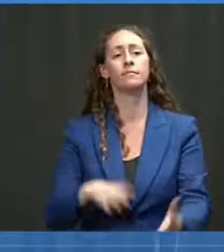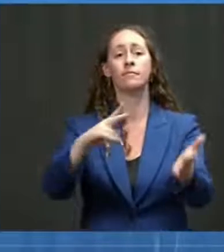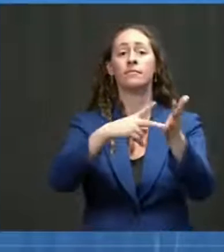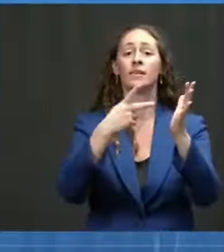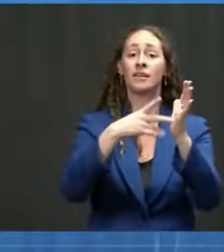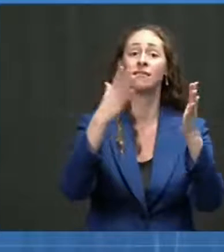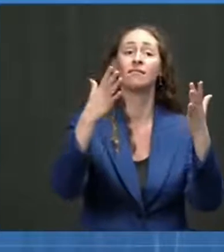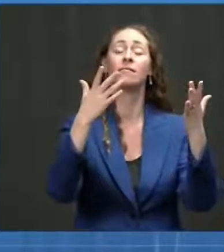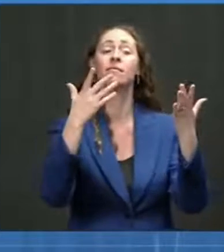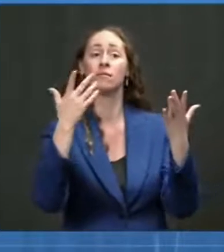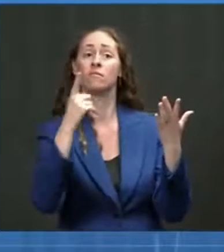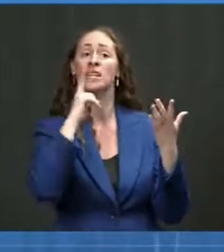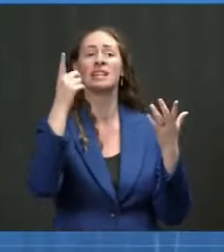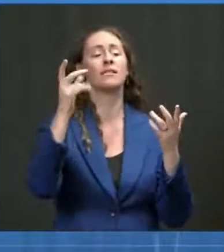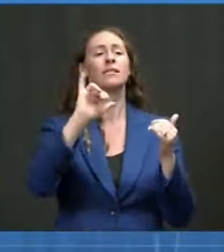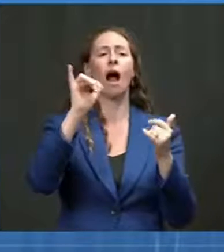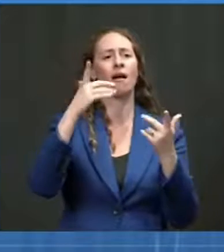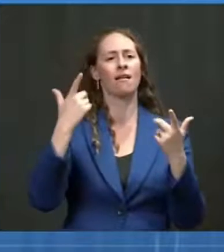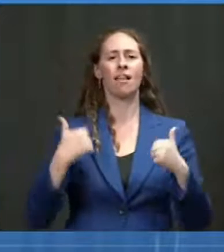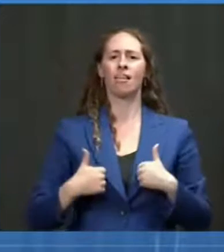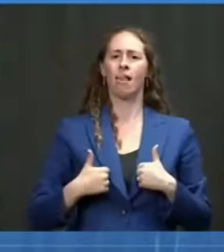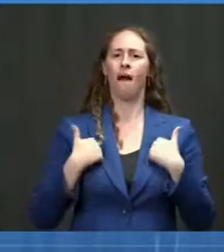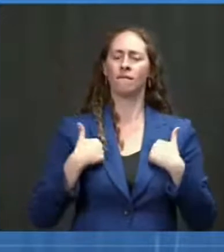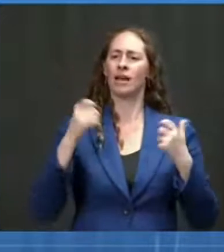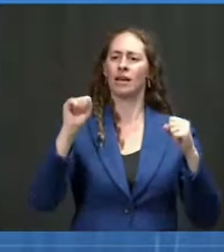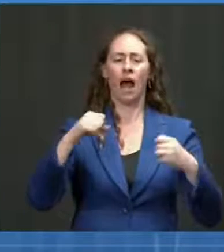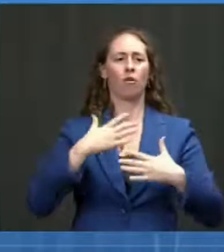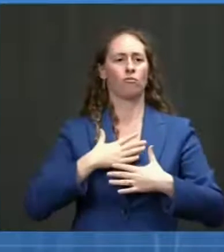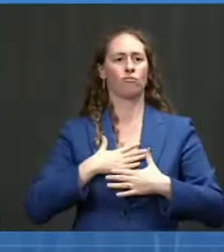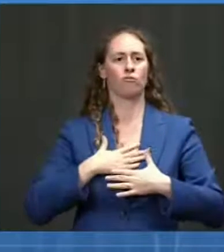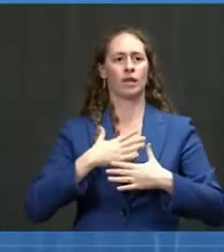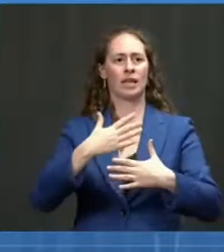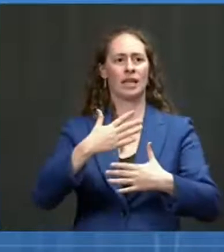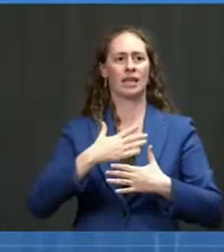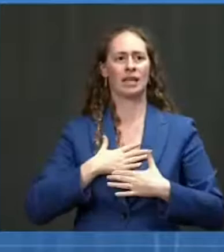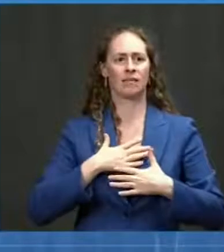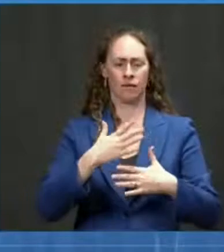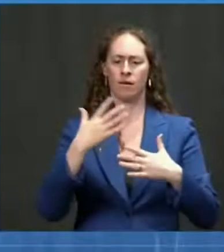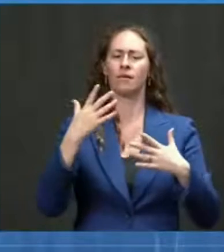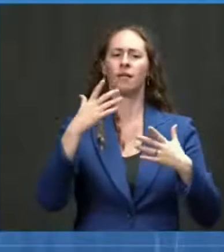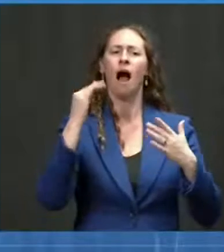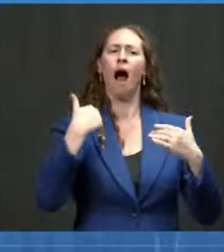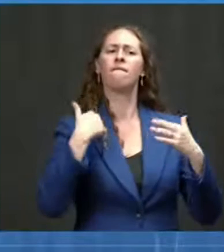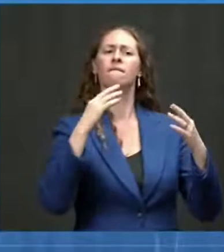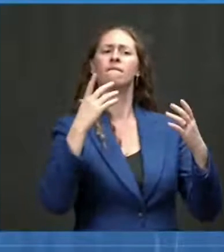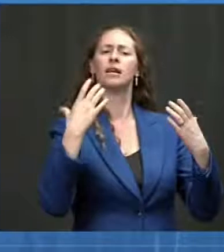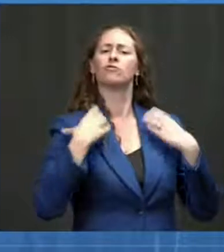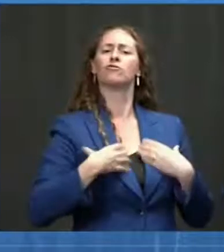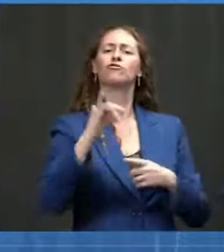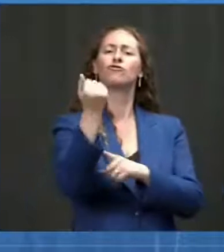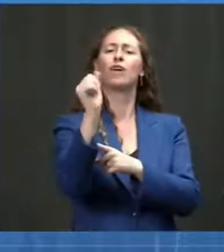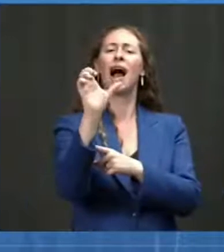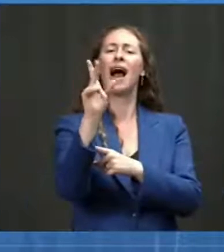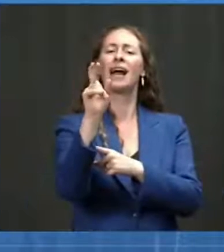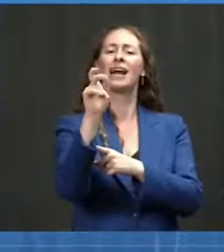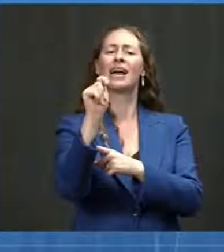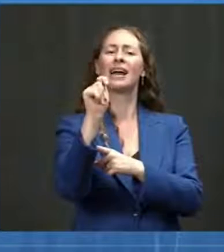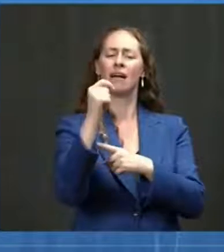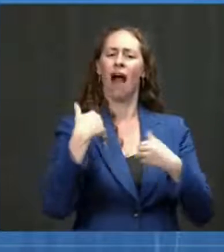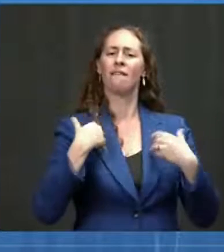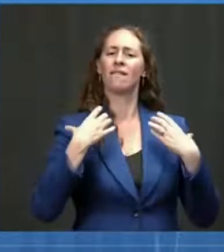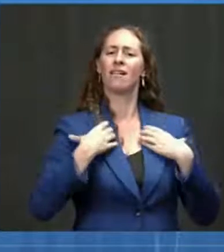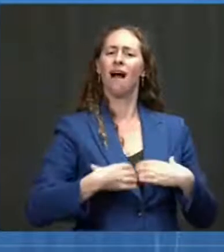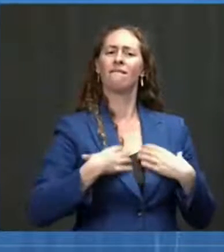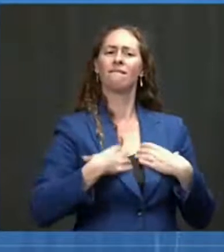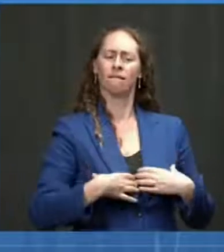who already have life jackets. And I'm curious, I know you've emphasized, all of you, that this is a false choice, vaccinating